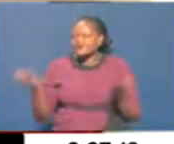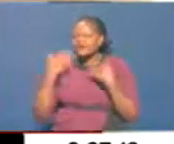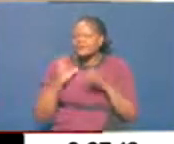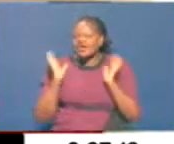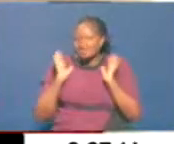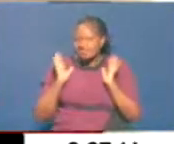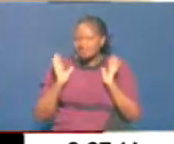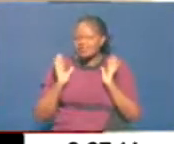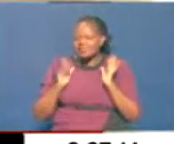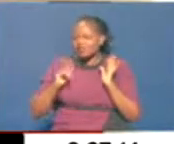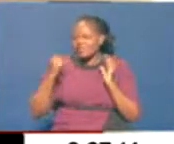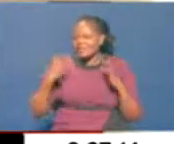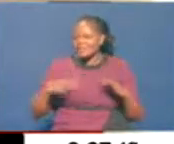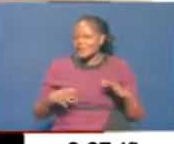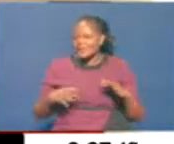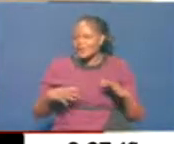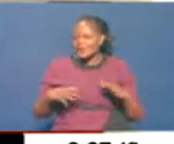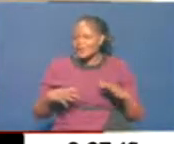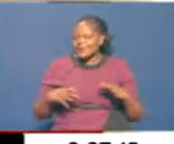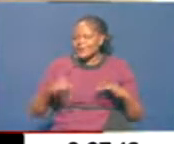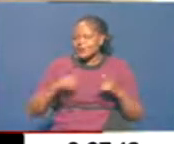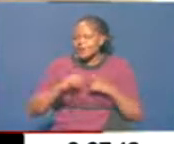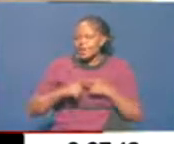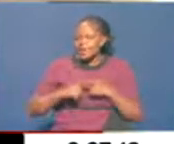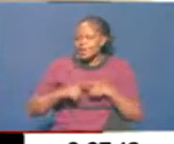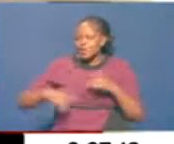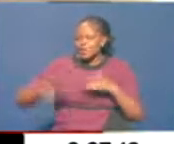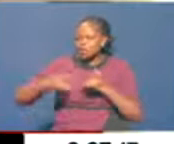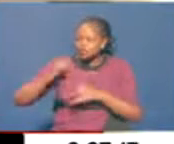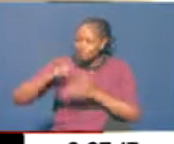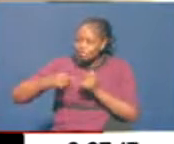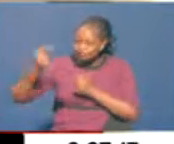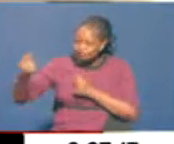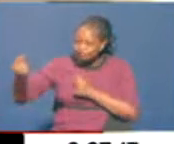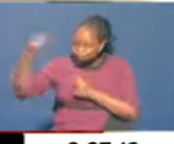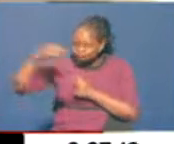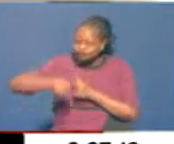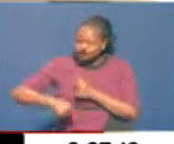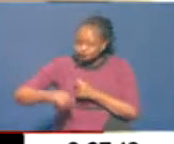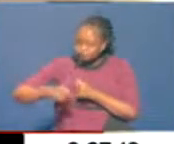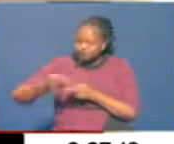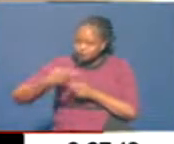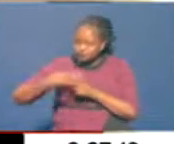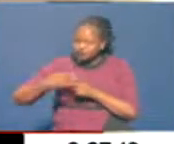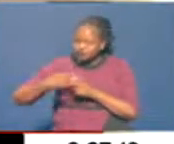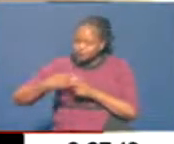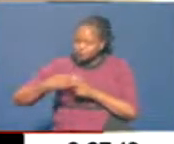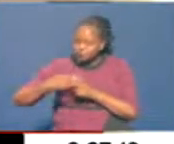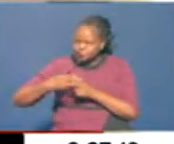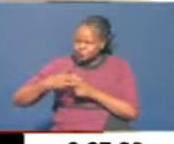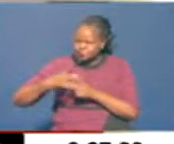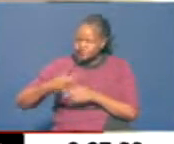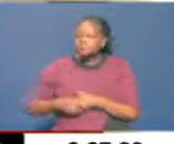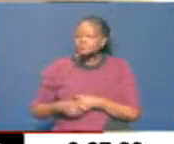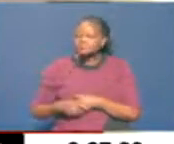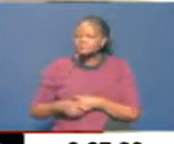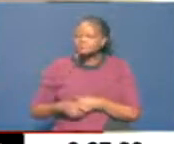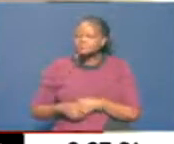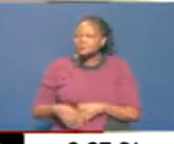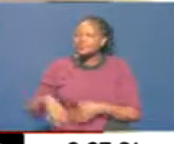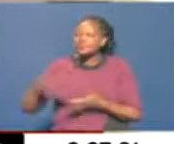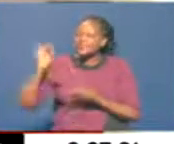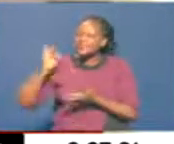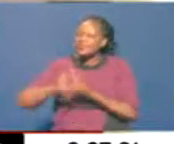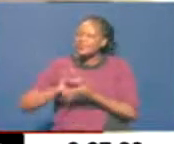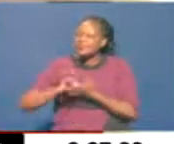Kenyan population. When we look at what is coming in the coming weeks, in the coming days, in the coming months, we have projections that we will be